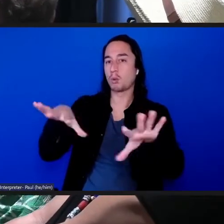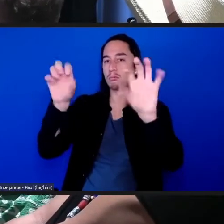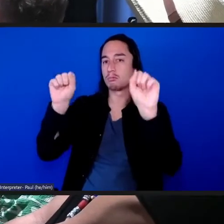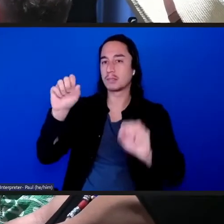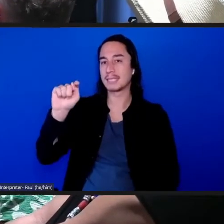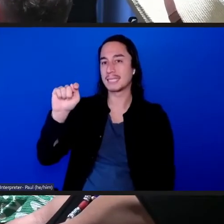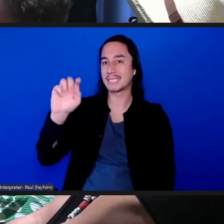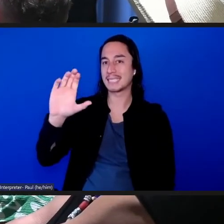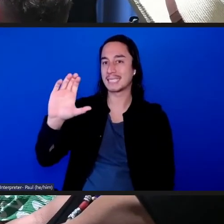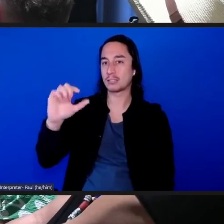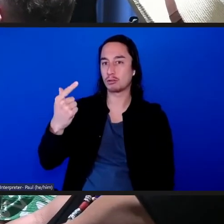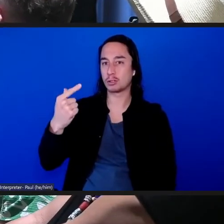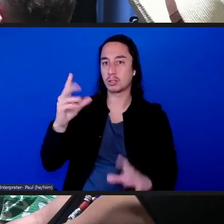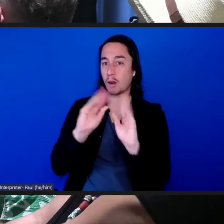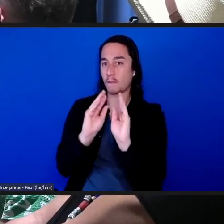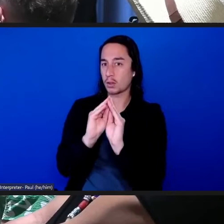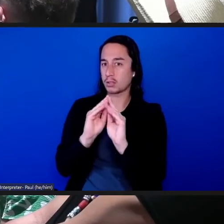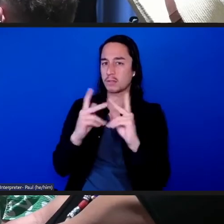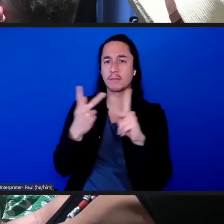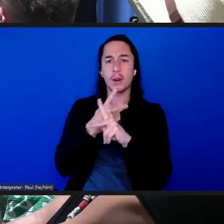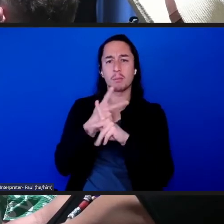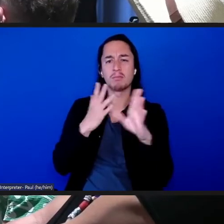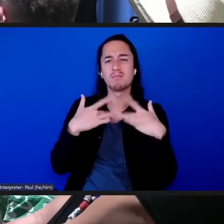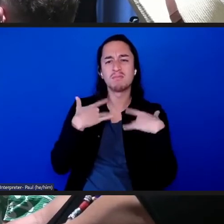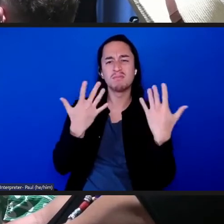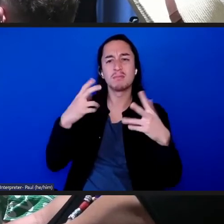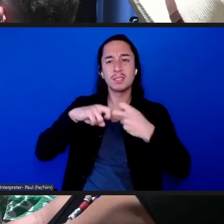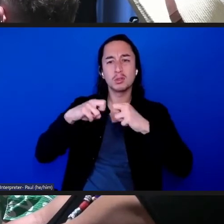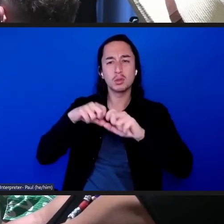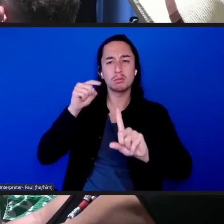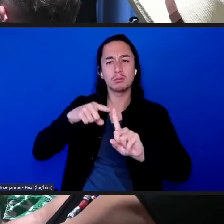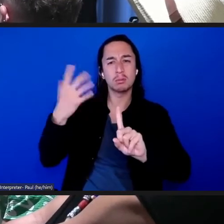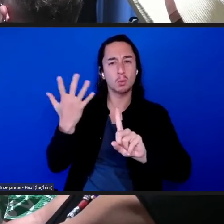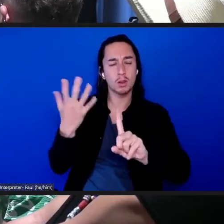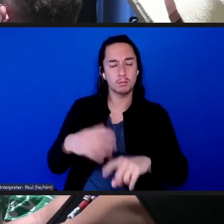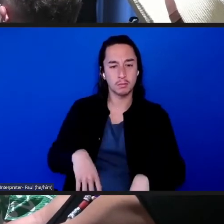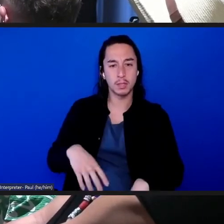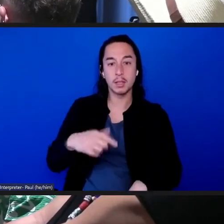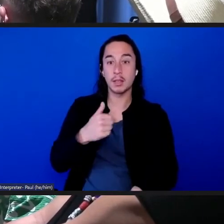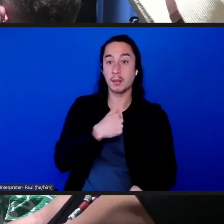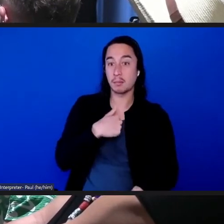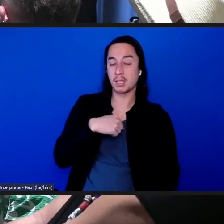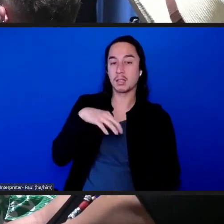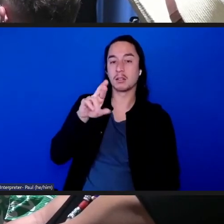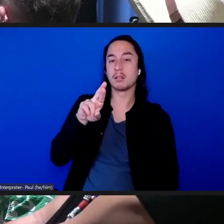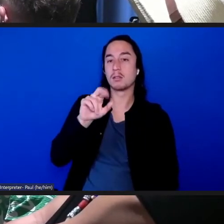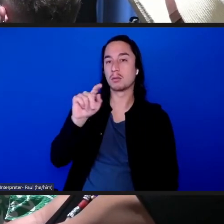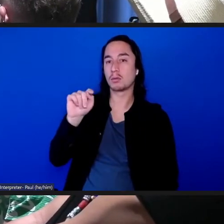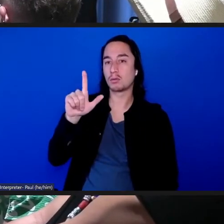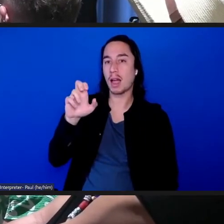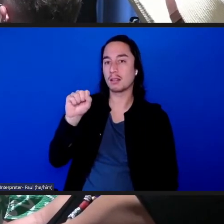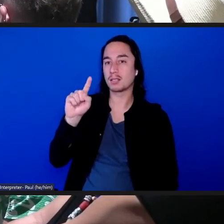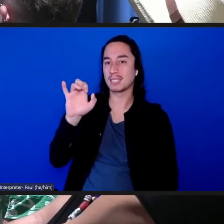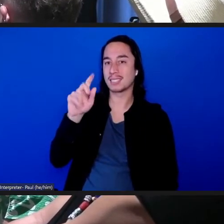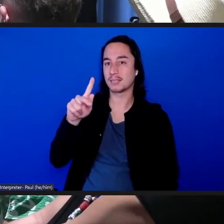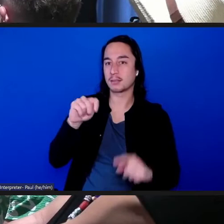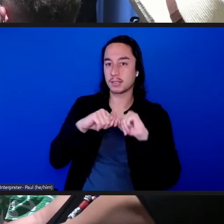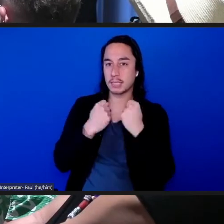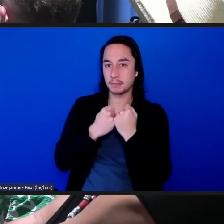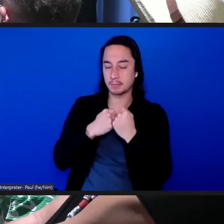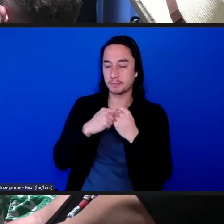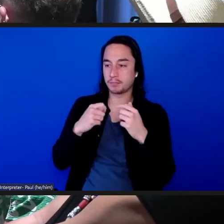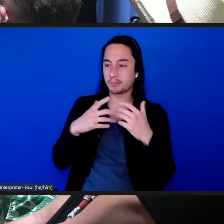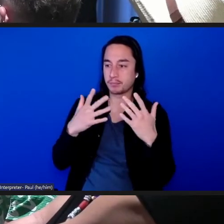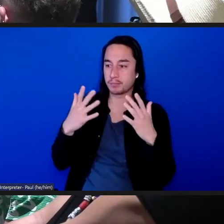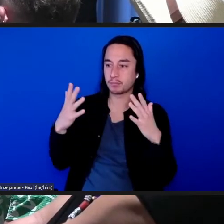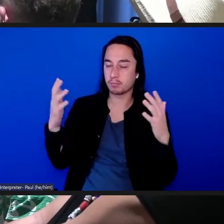to find out what are those issues. And when me and the Rattlestick team got together to try to figure out, okay,